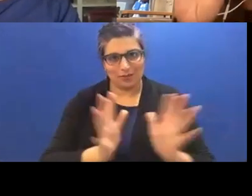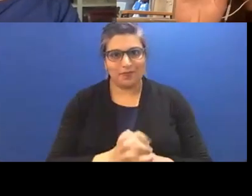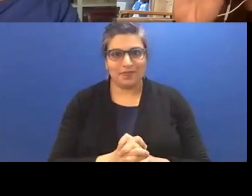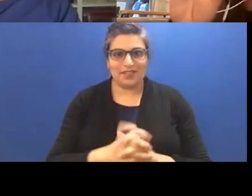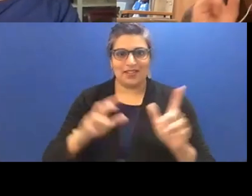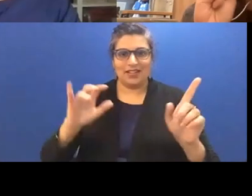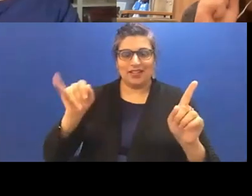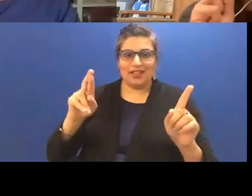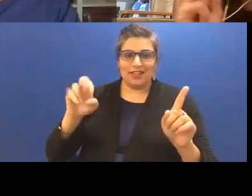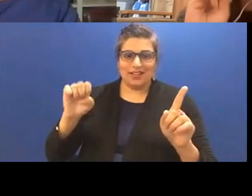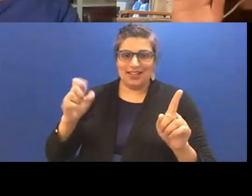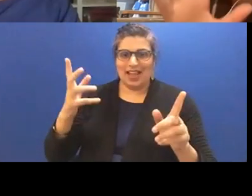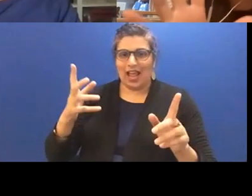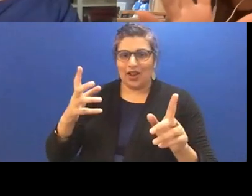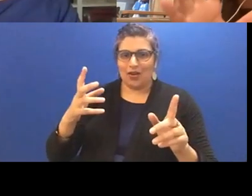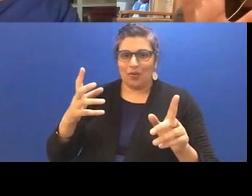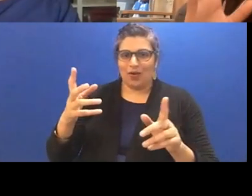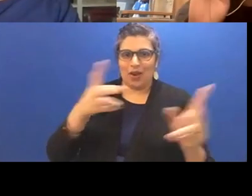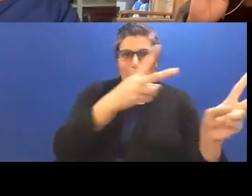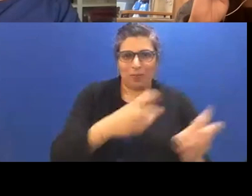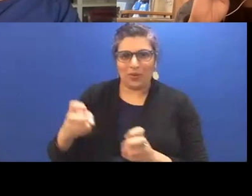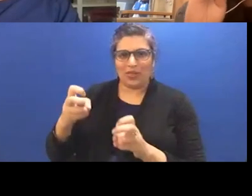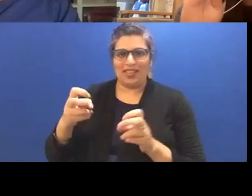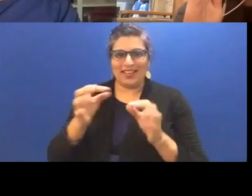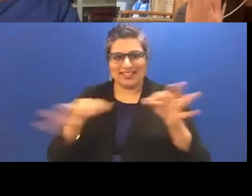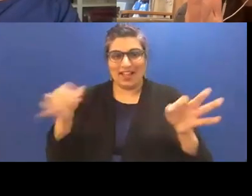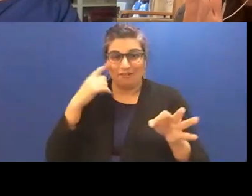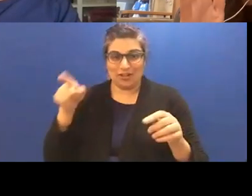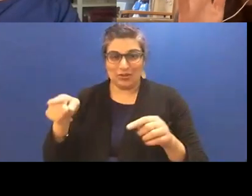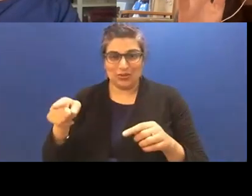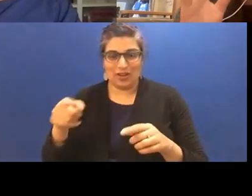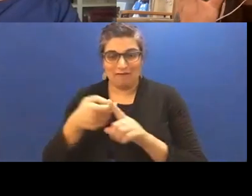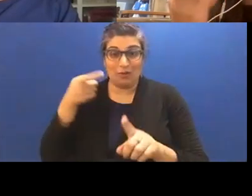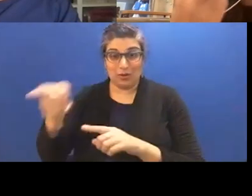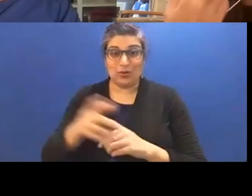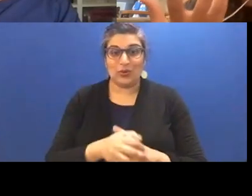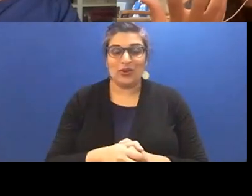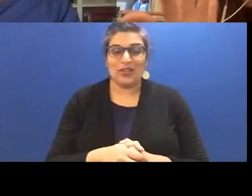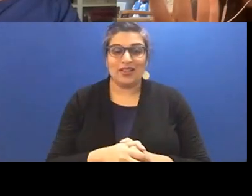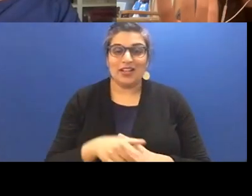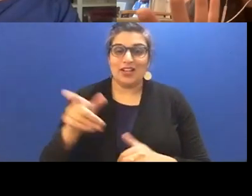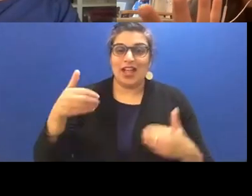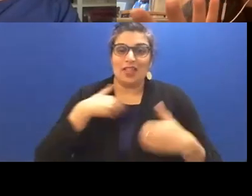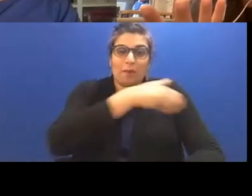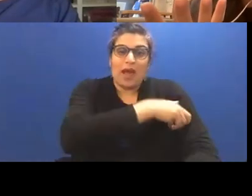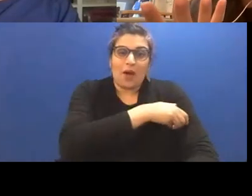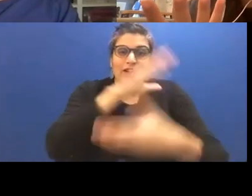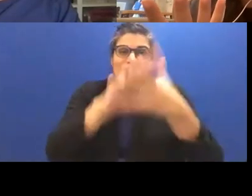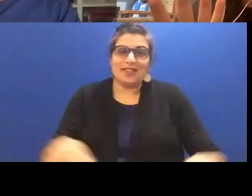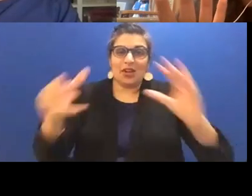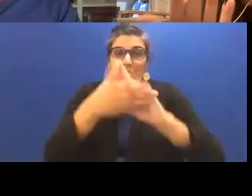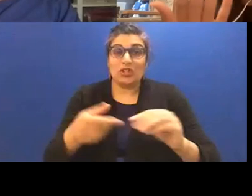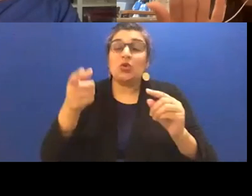Jafreen, I wanted to take a thread you said that was so powerful to me was, do you have the power to tell the stories you want to